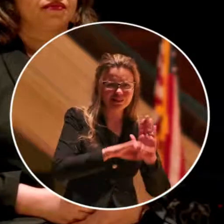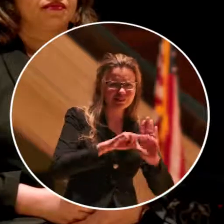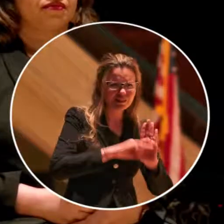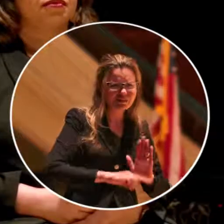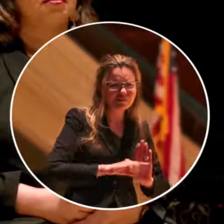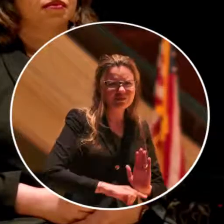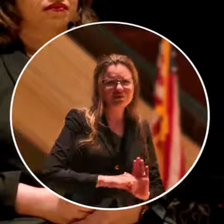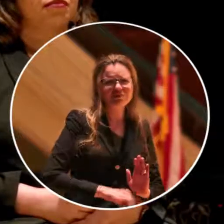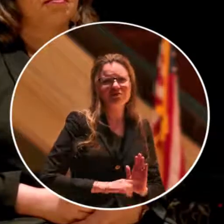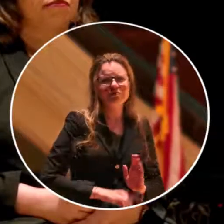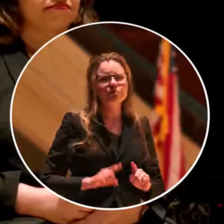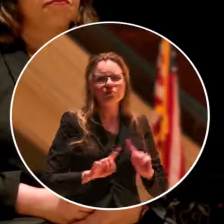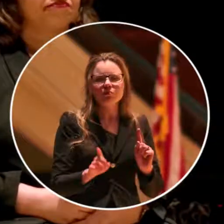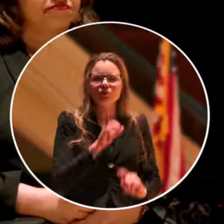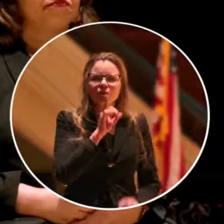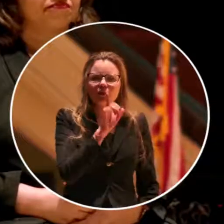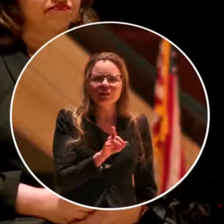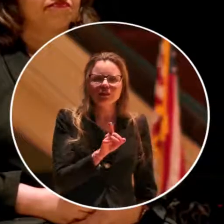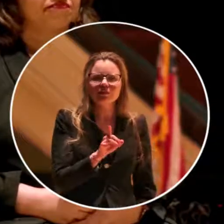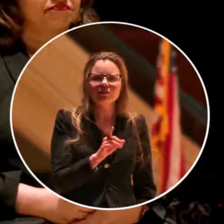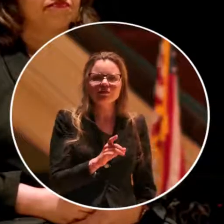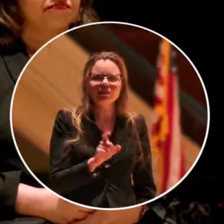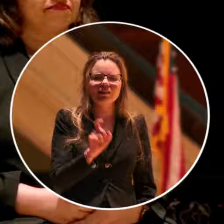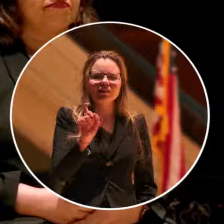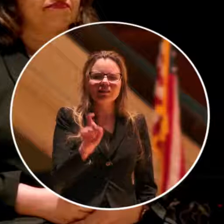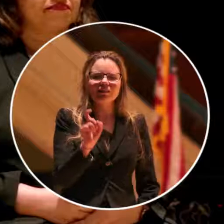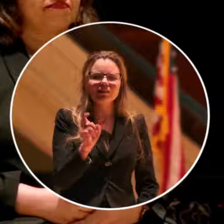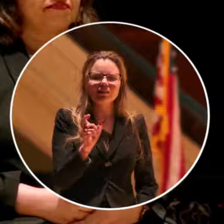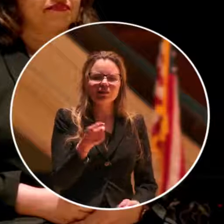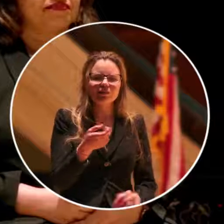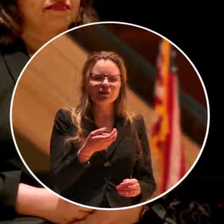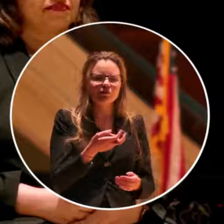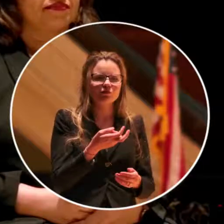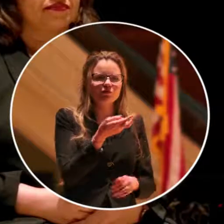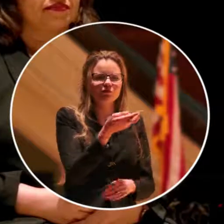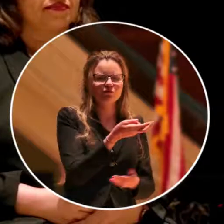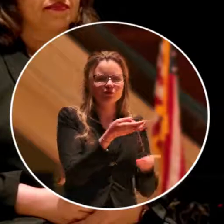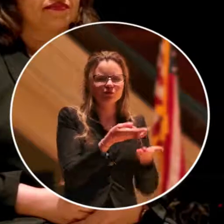needed resources to help me instead of punishments.